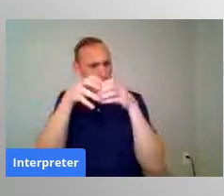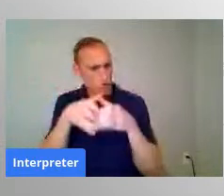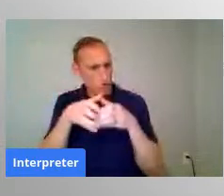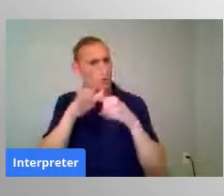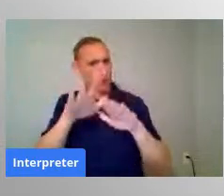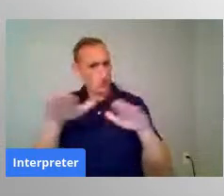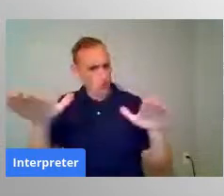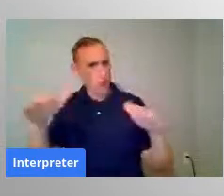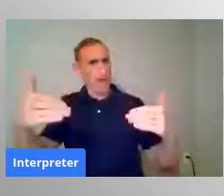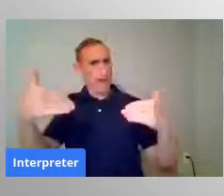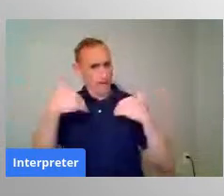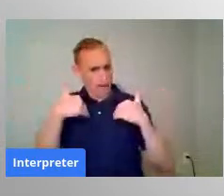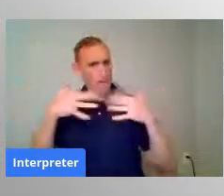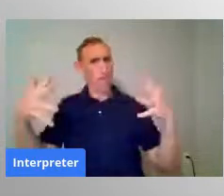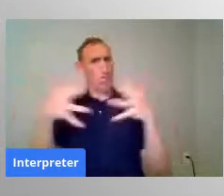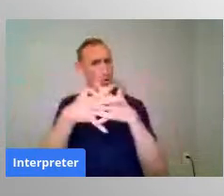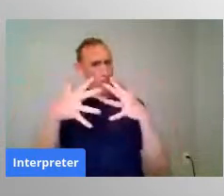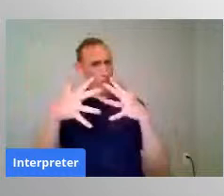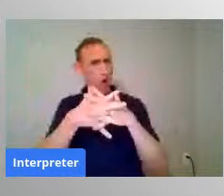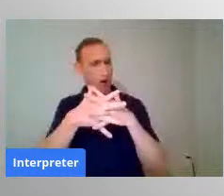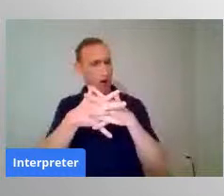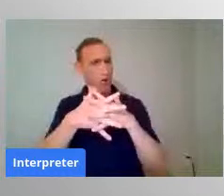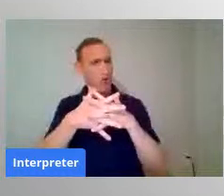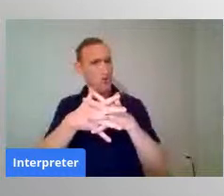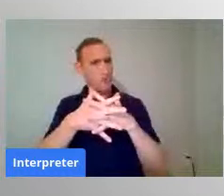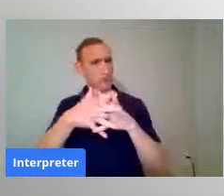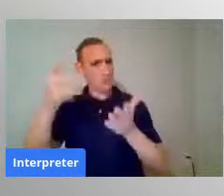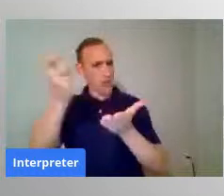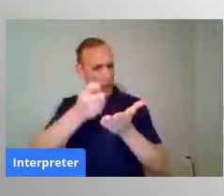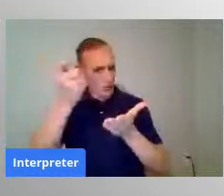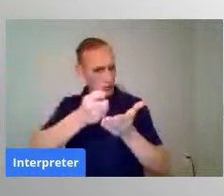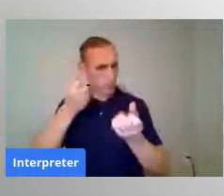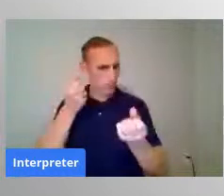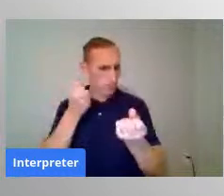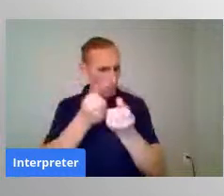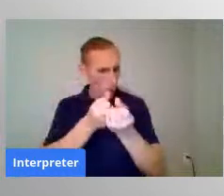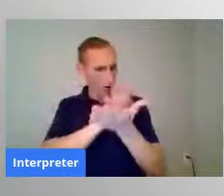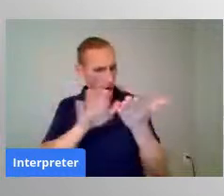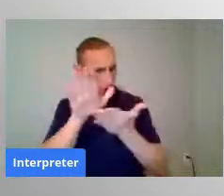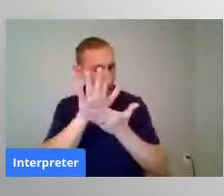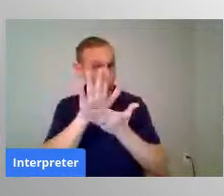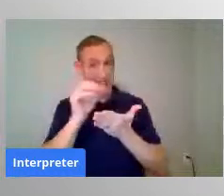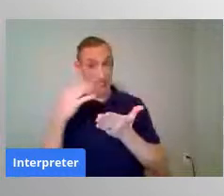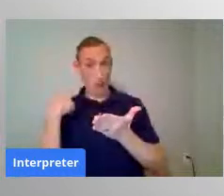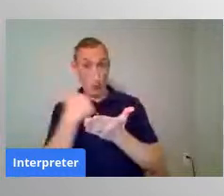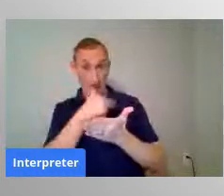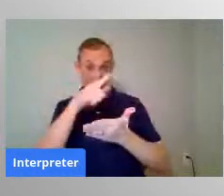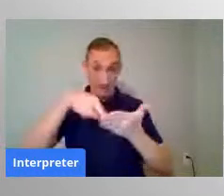myself, had we canceled the season, how many of these children would have been able to attend college?